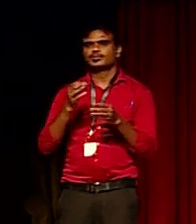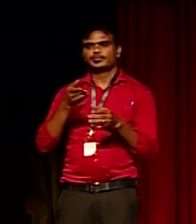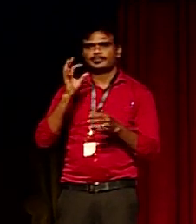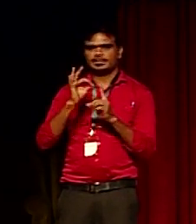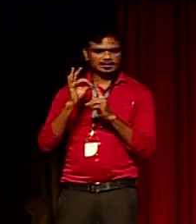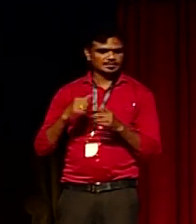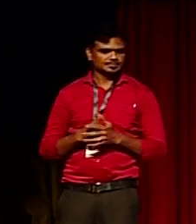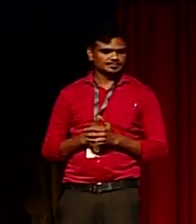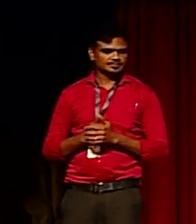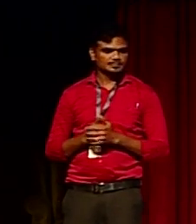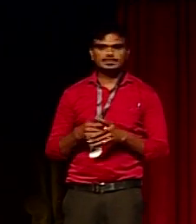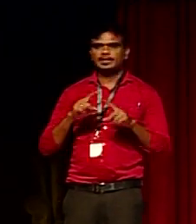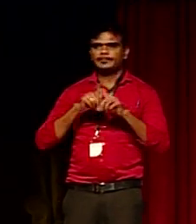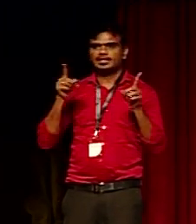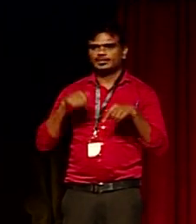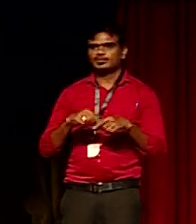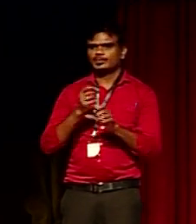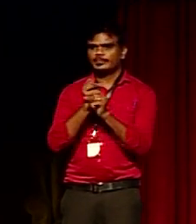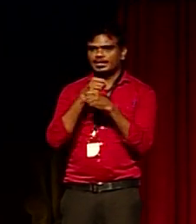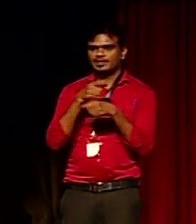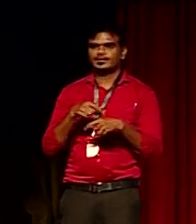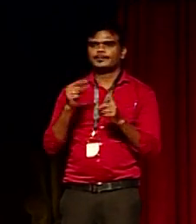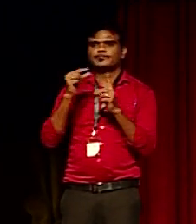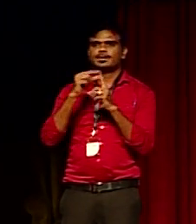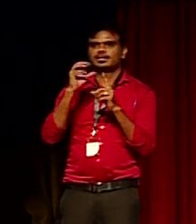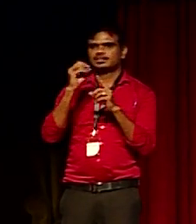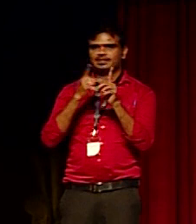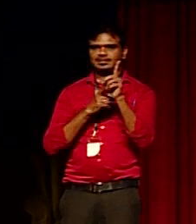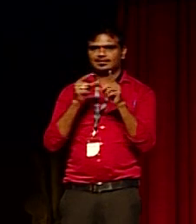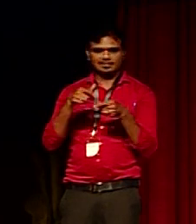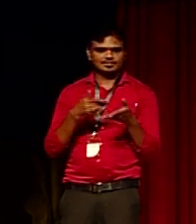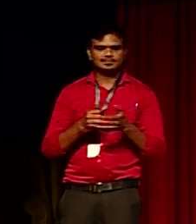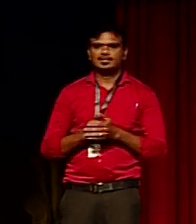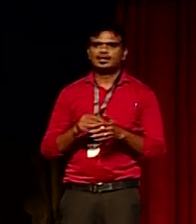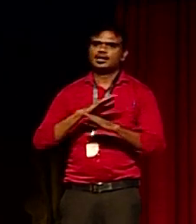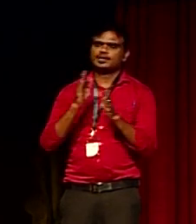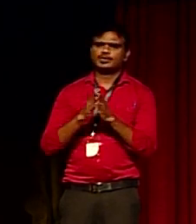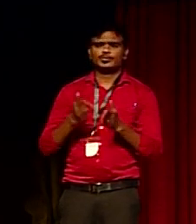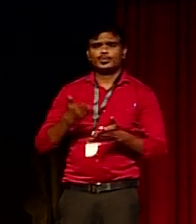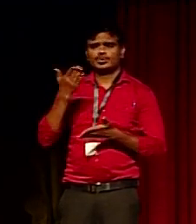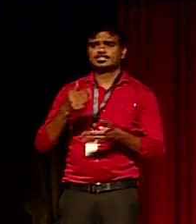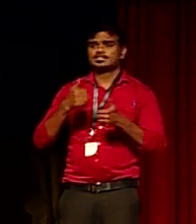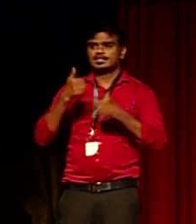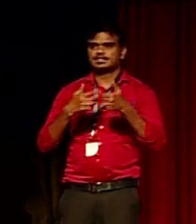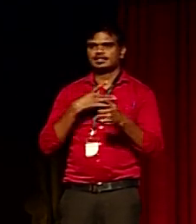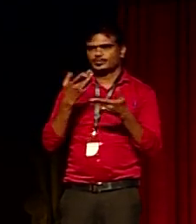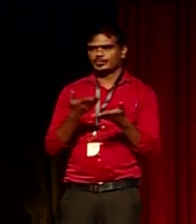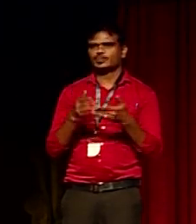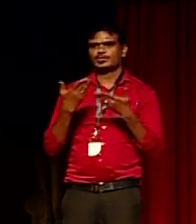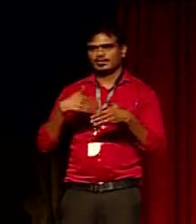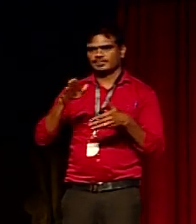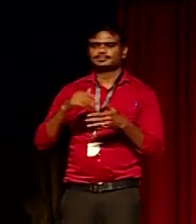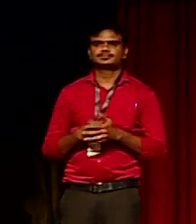versatile. But to make a polycentric knee, there were also a lot of challenges that needed to be